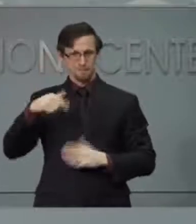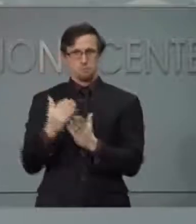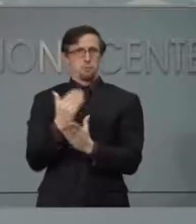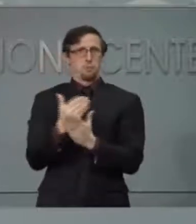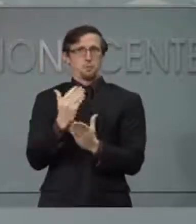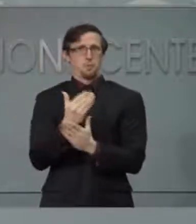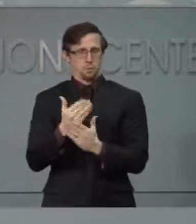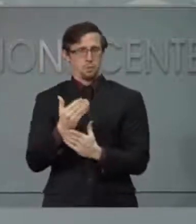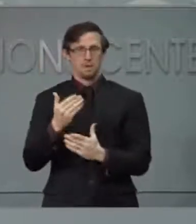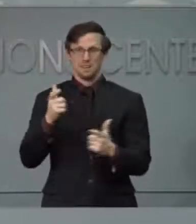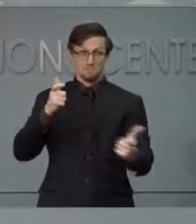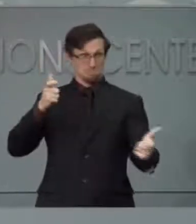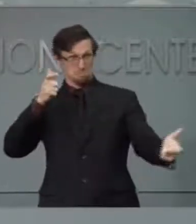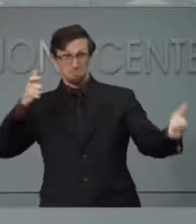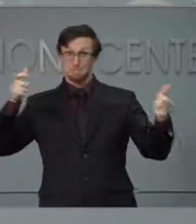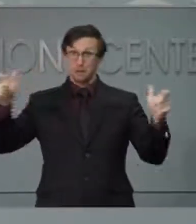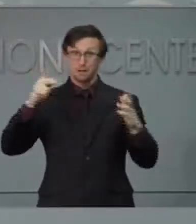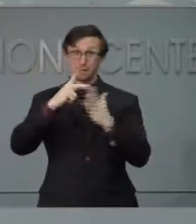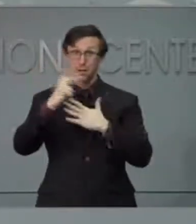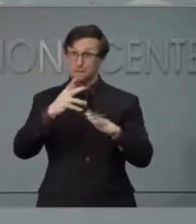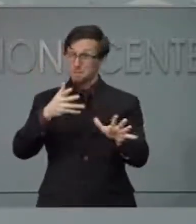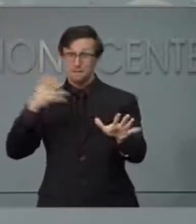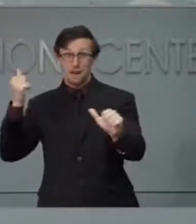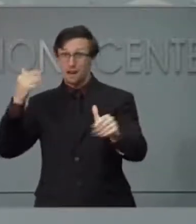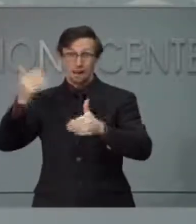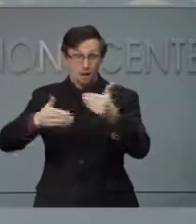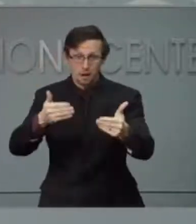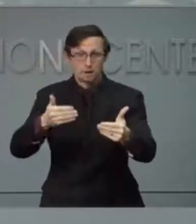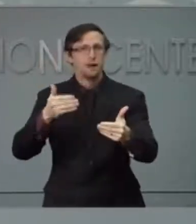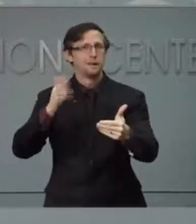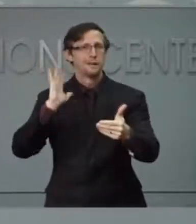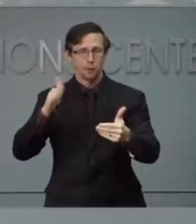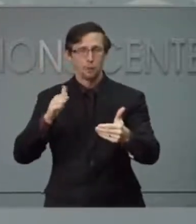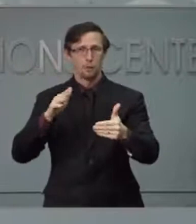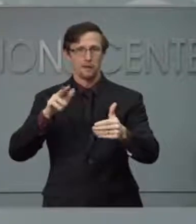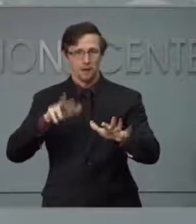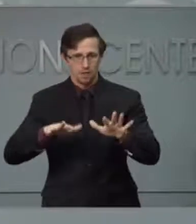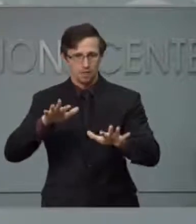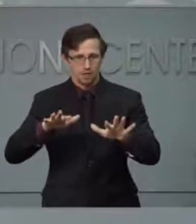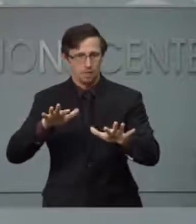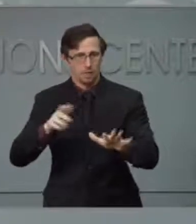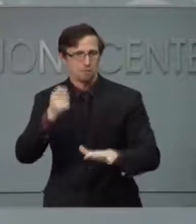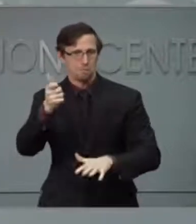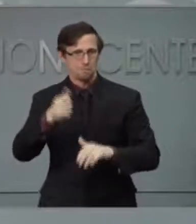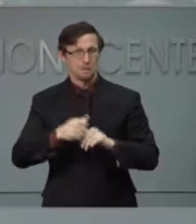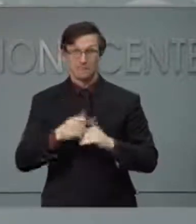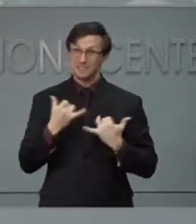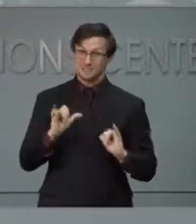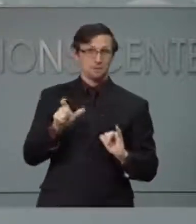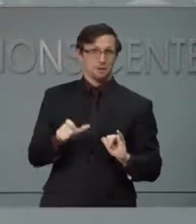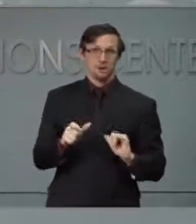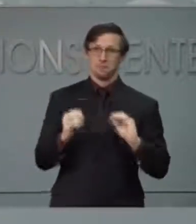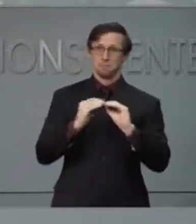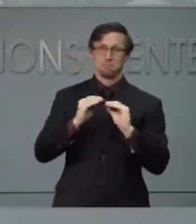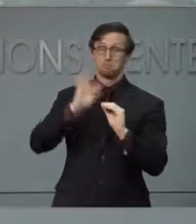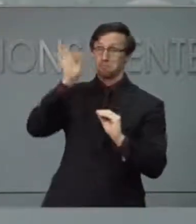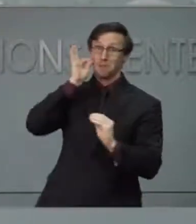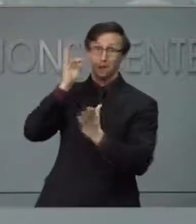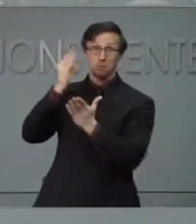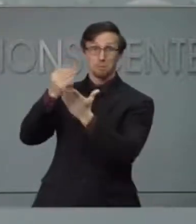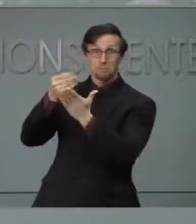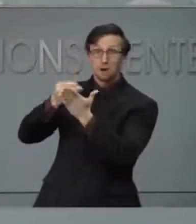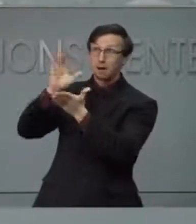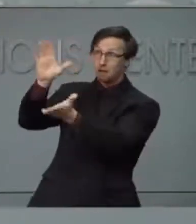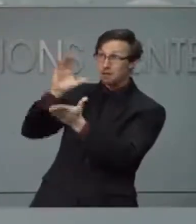vaccination program of this scale. States will need federal support and federal dollars as they undertake such an